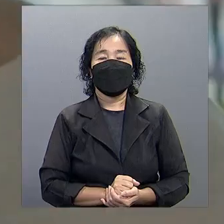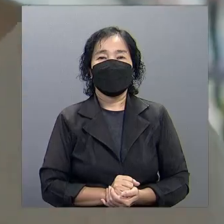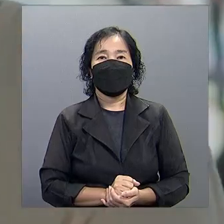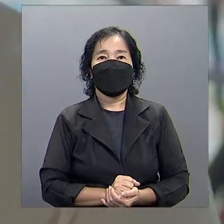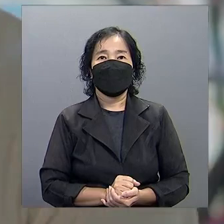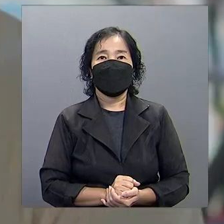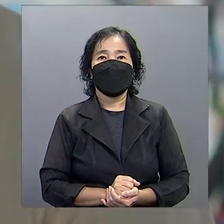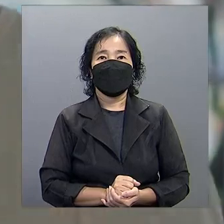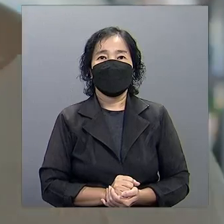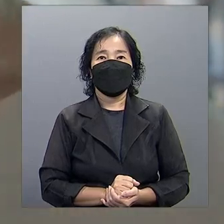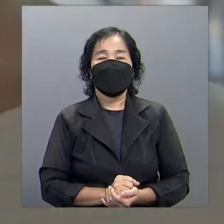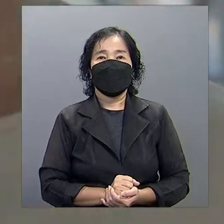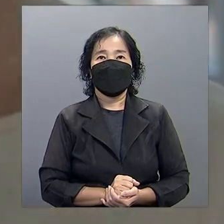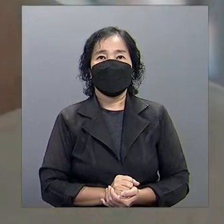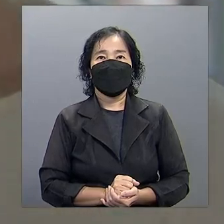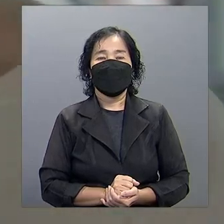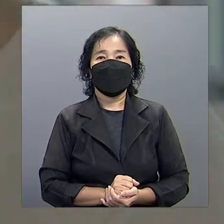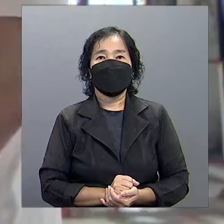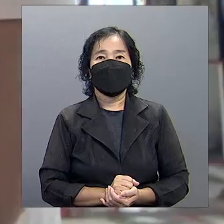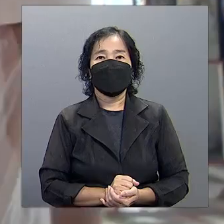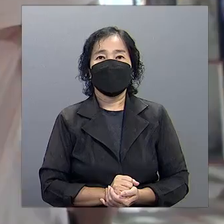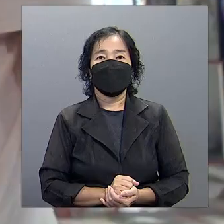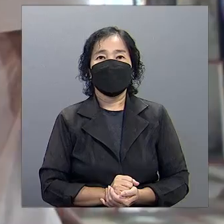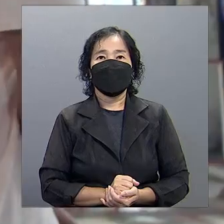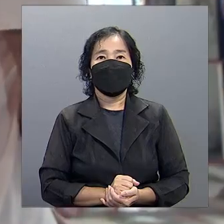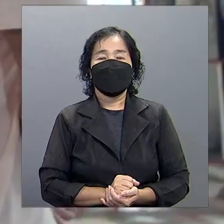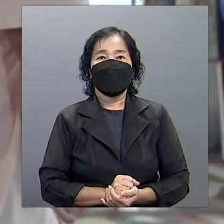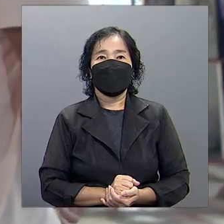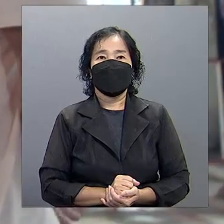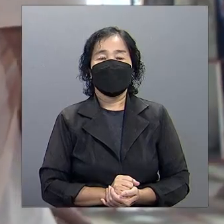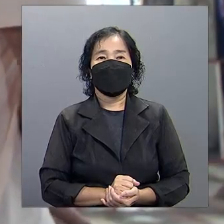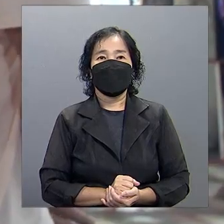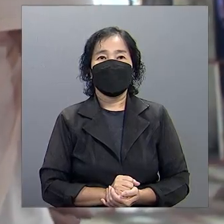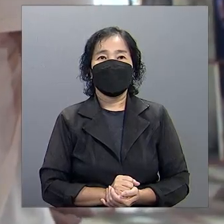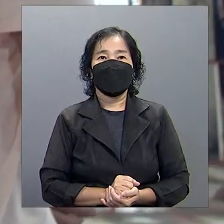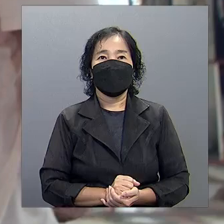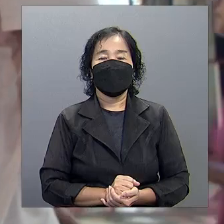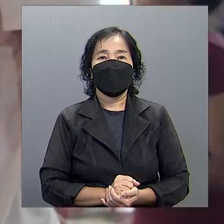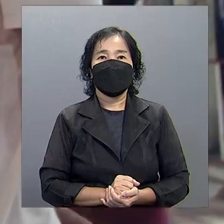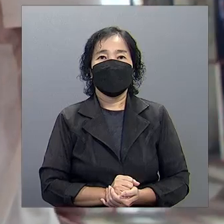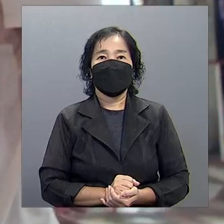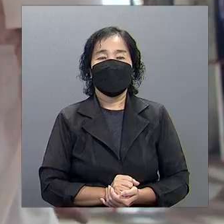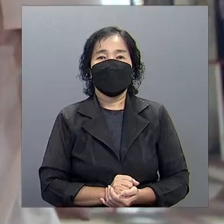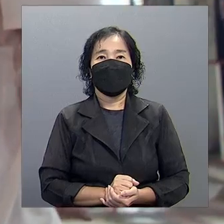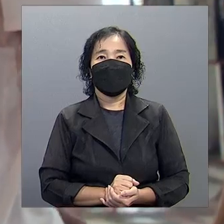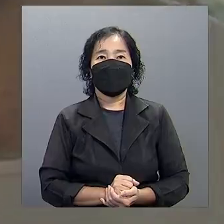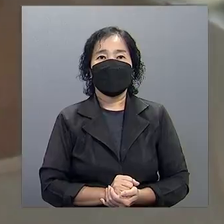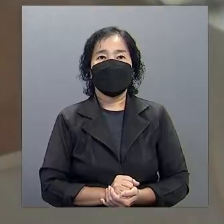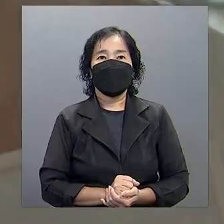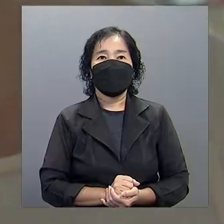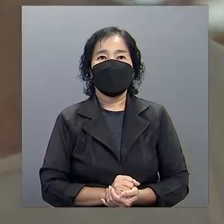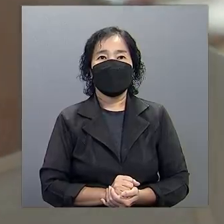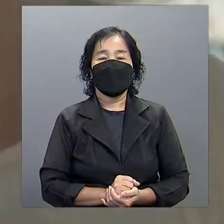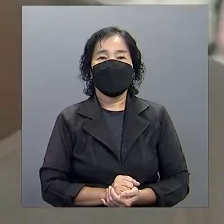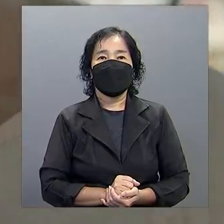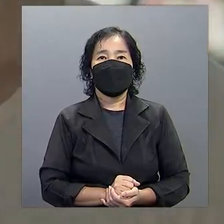But I hope tourists come back. No need to worry. How do people get infected by monkeypox? How do they contract? I